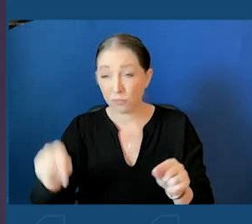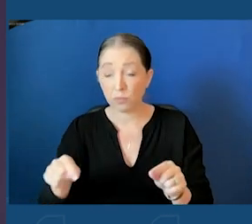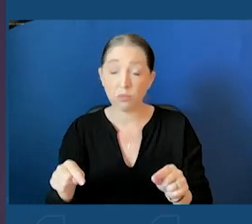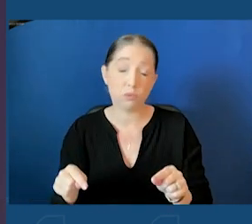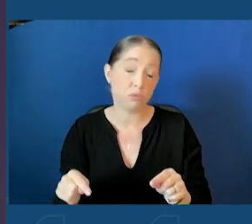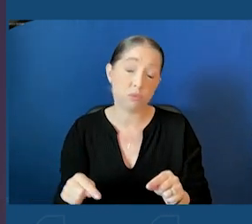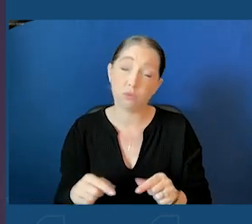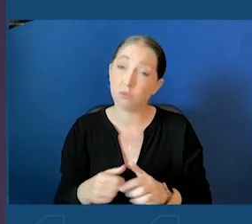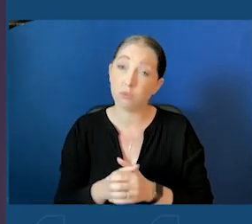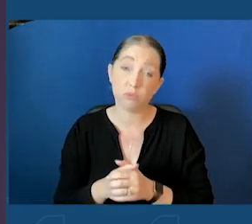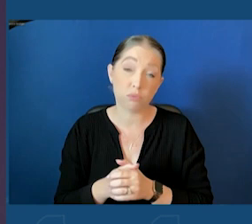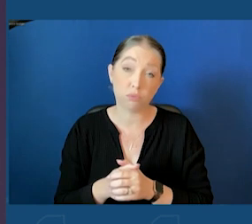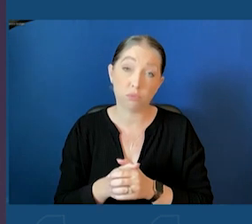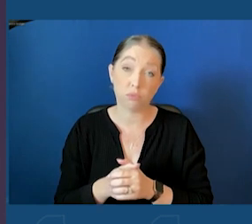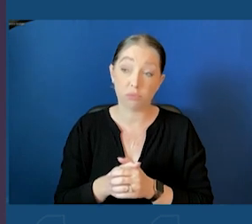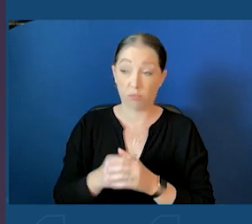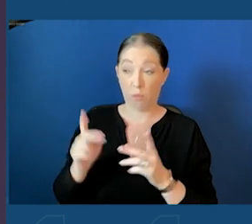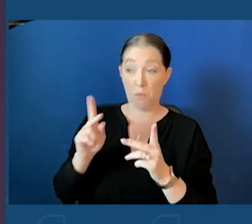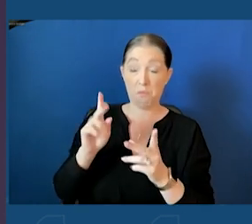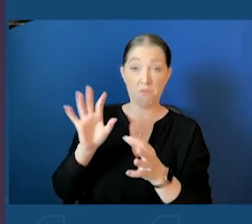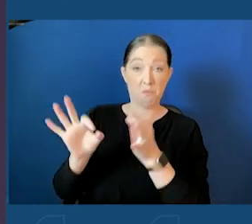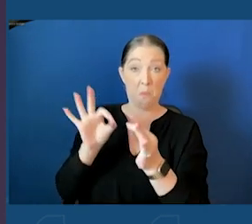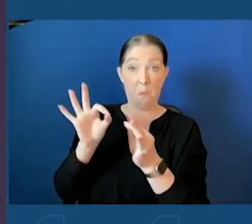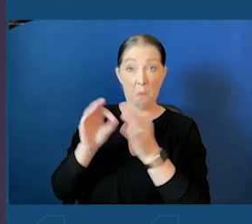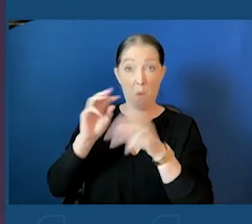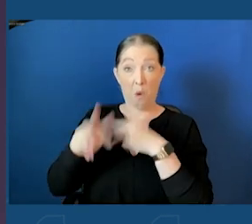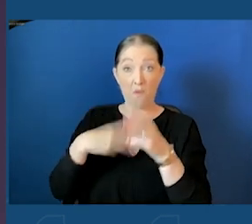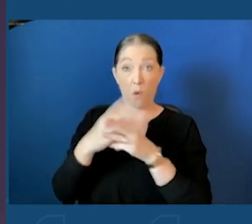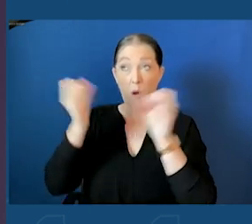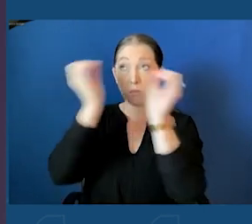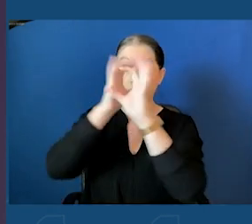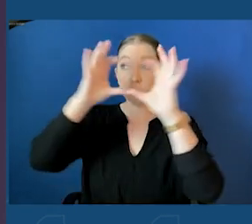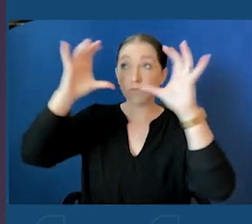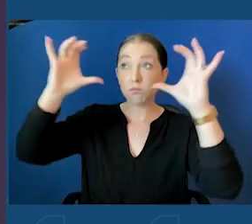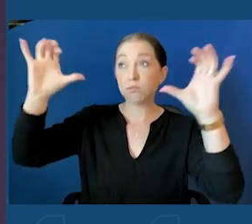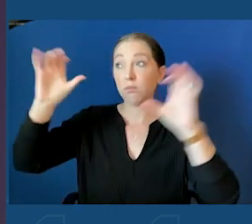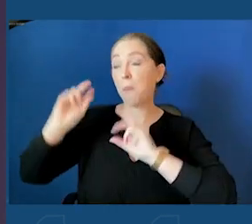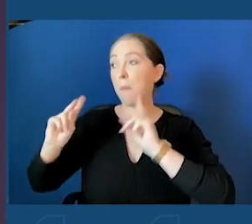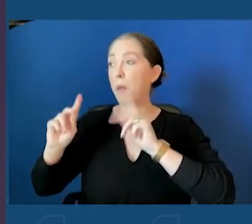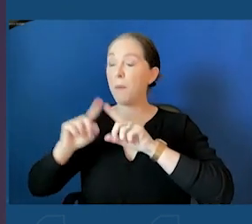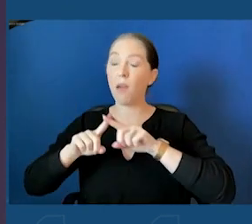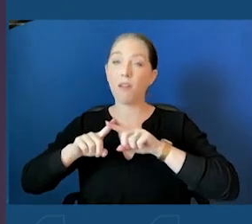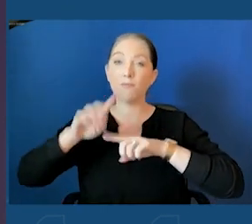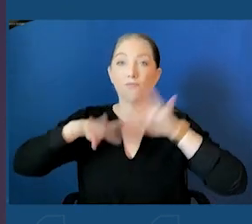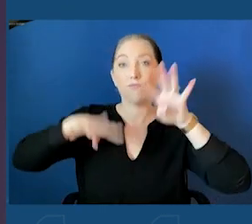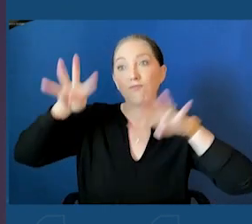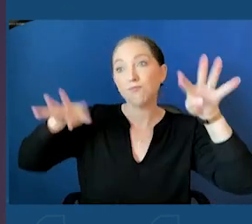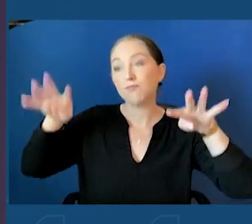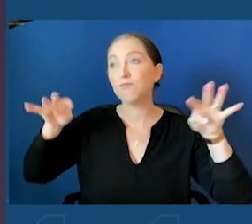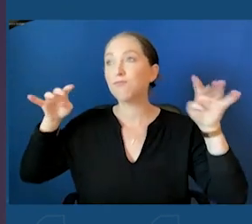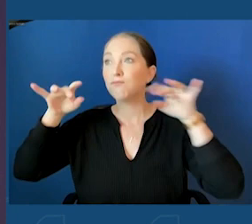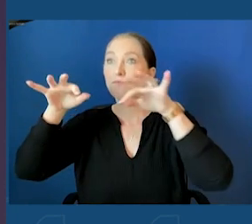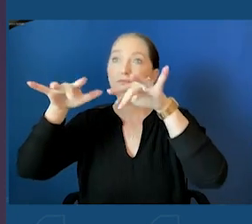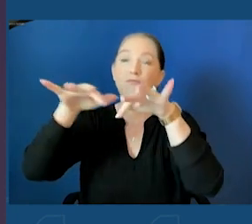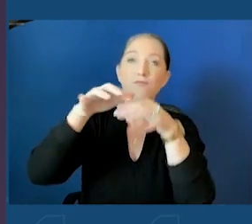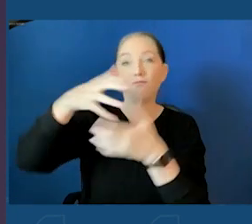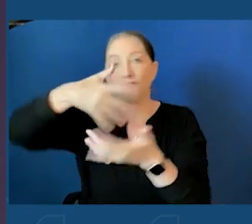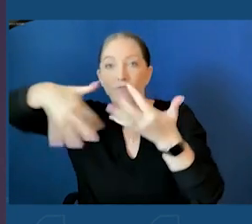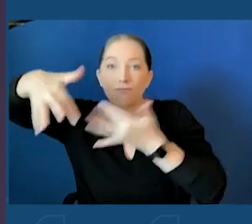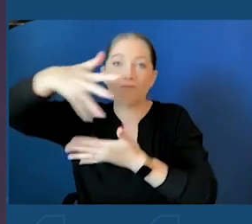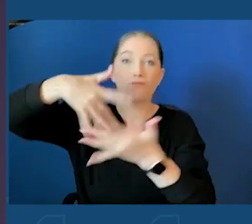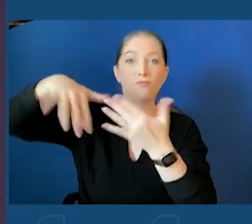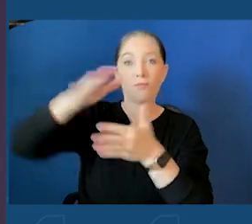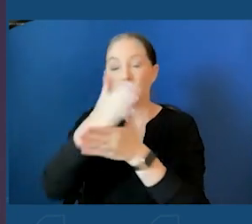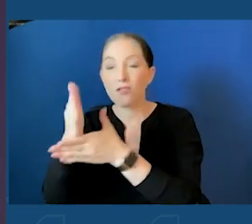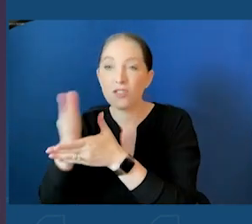in an ideal world, where the places where people from different backgrounds gather, you share ideas, it's education.